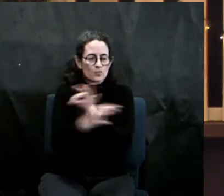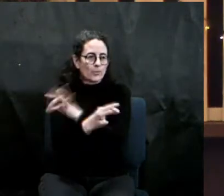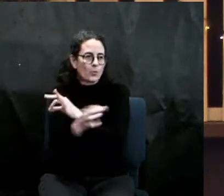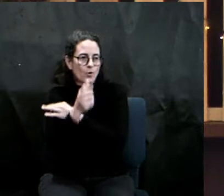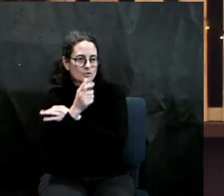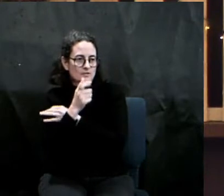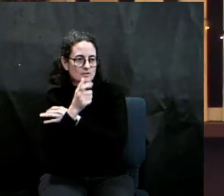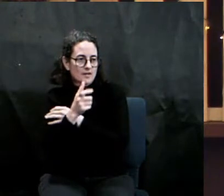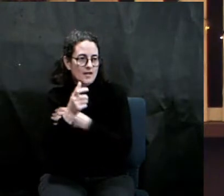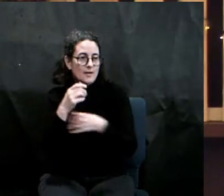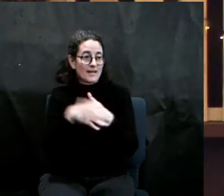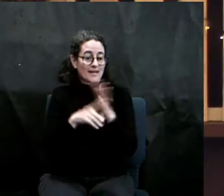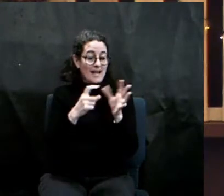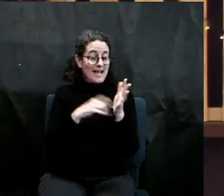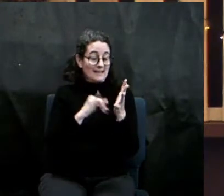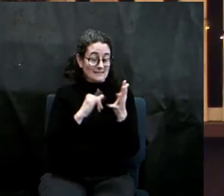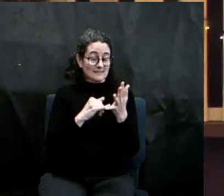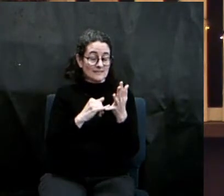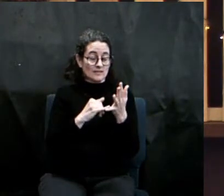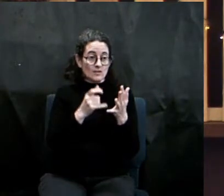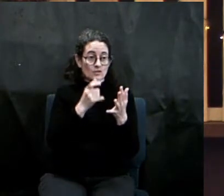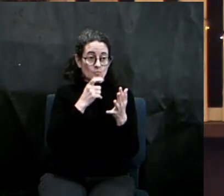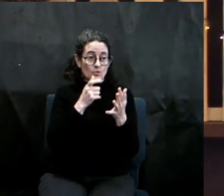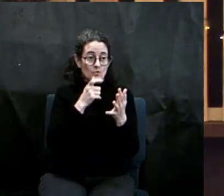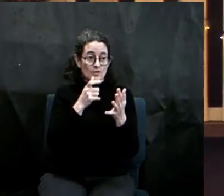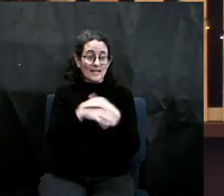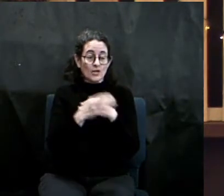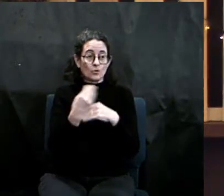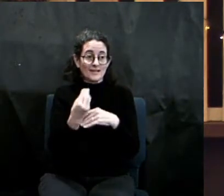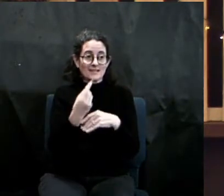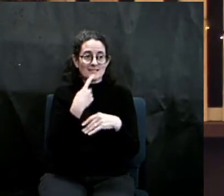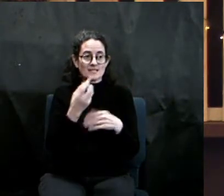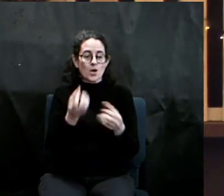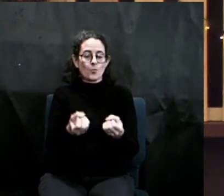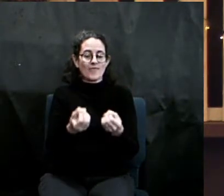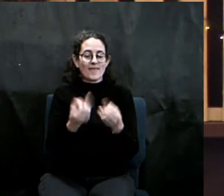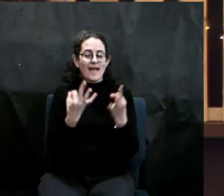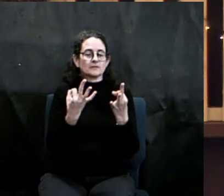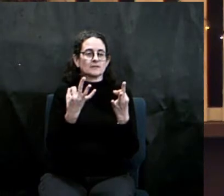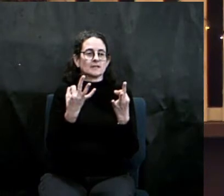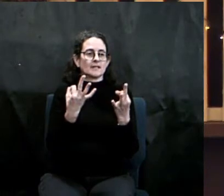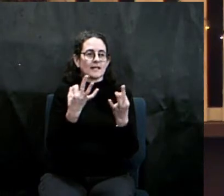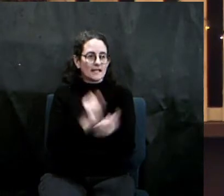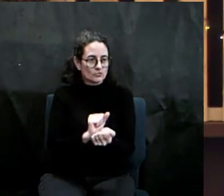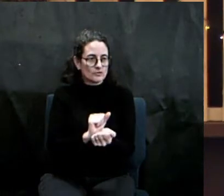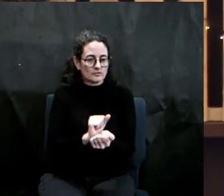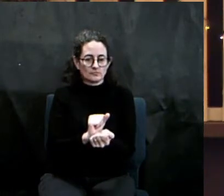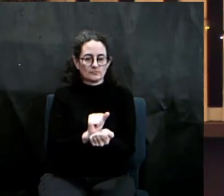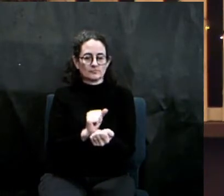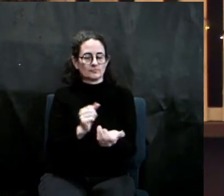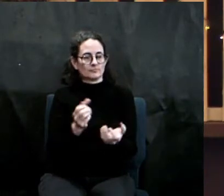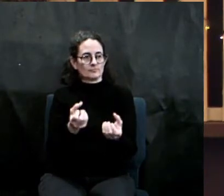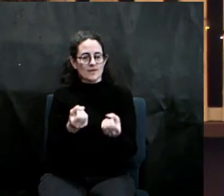the last word of Acts is the word without hindrance. What a great conclusion to this book. What a